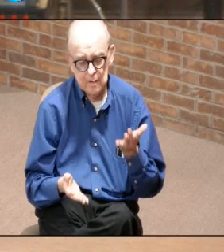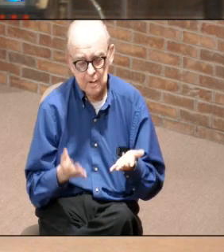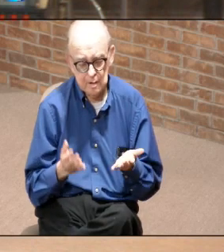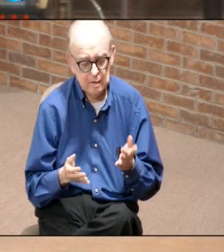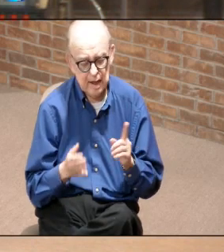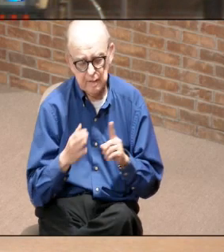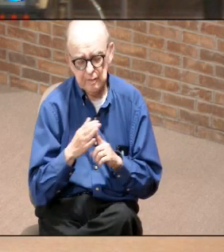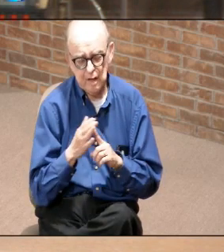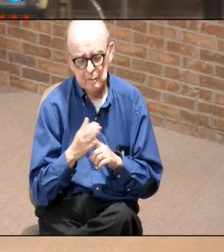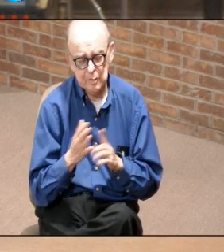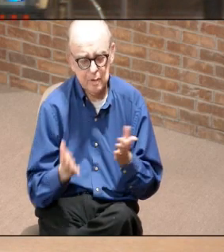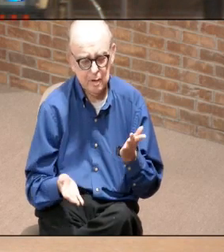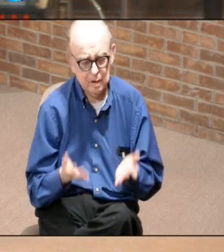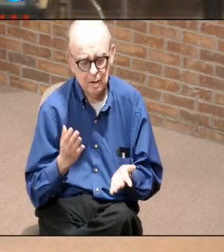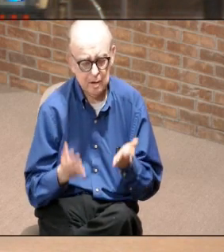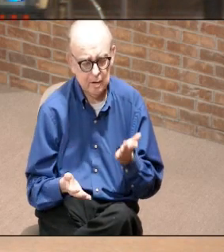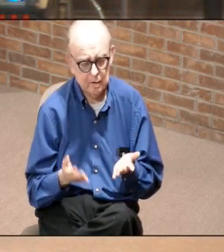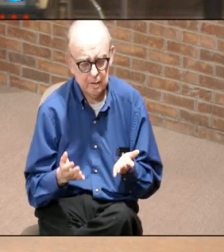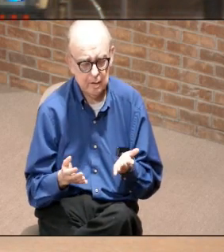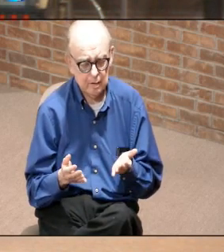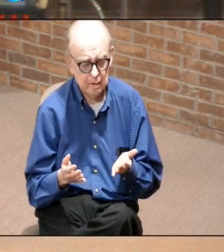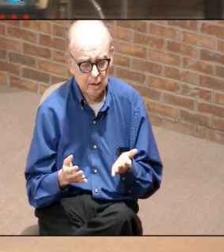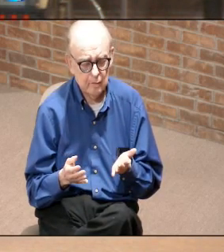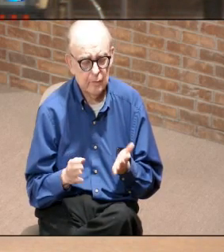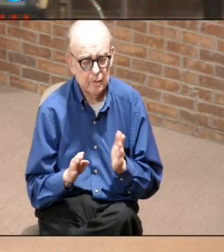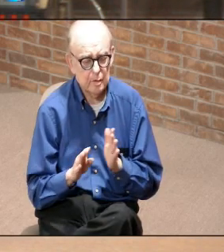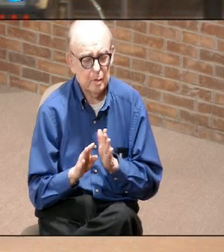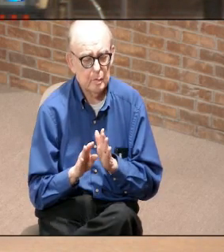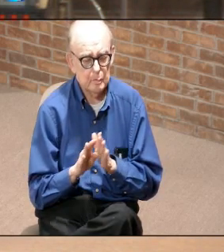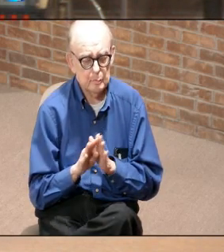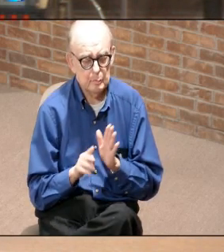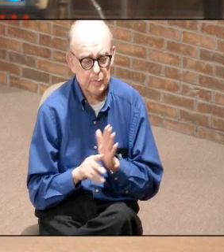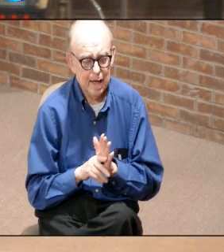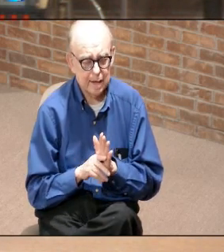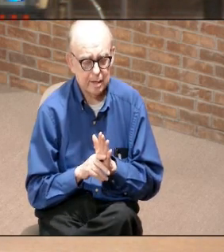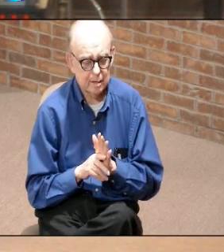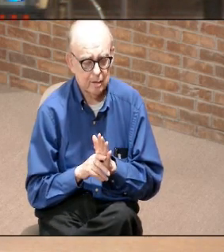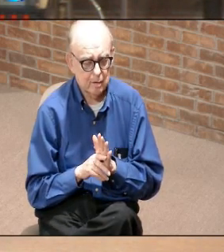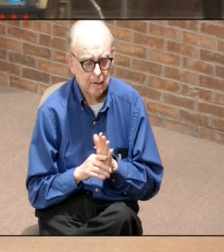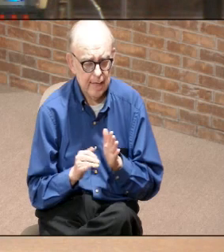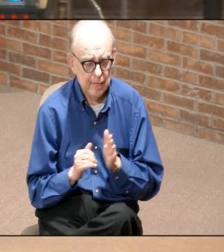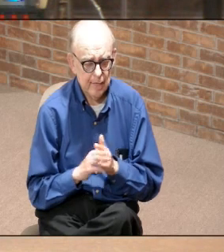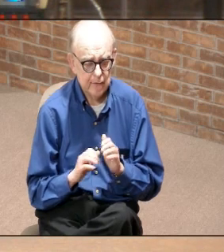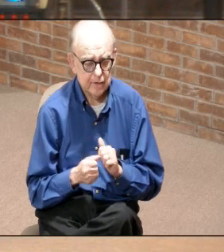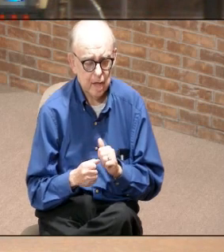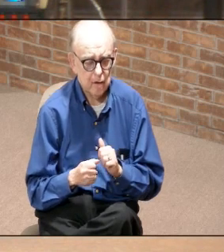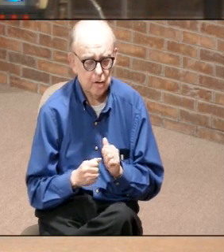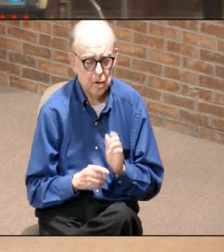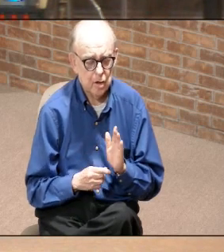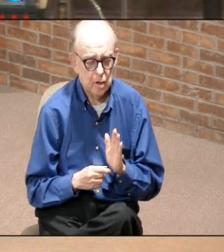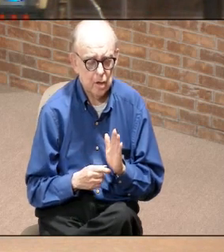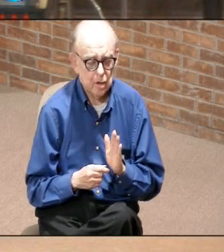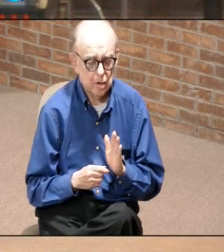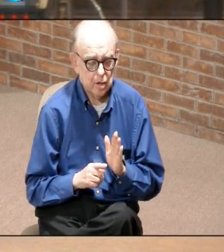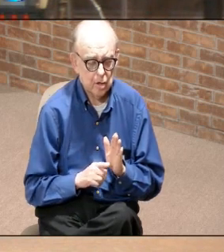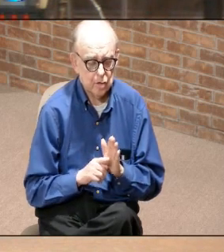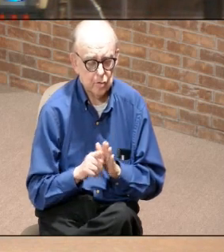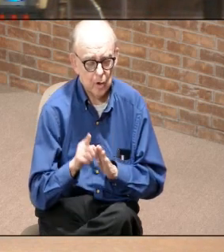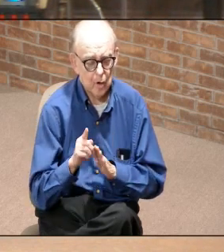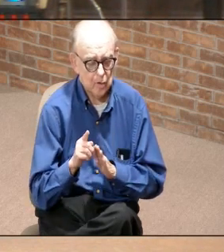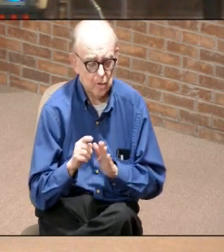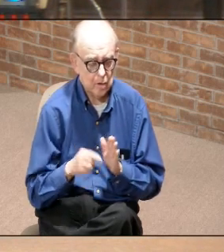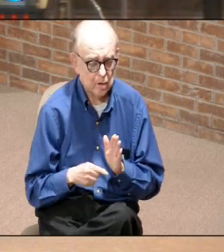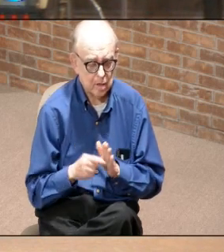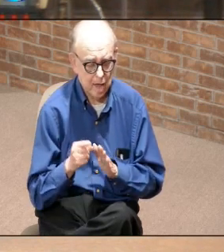the top of the backboard. That's how tall he would have been and